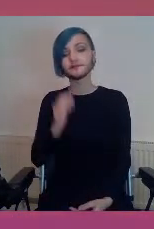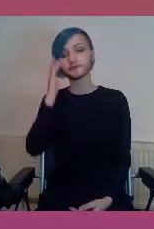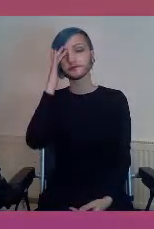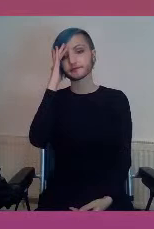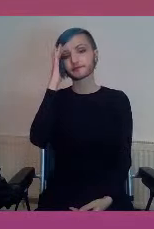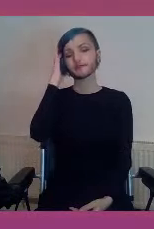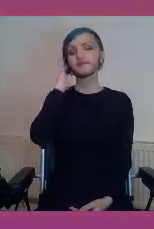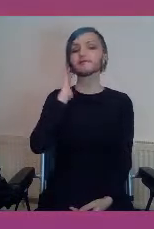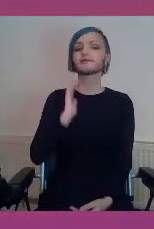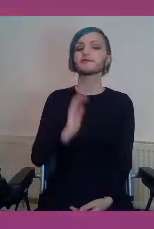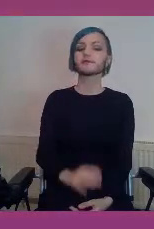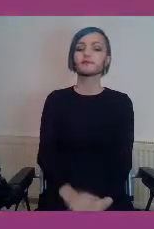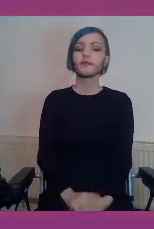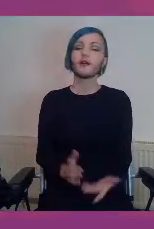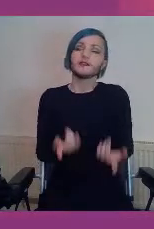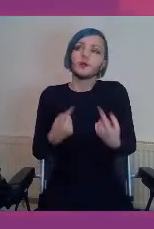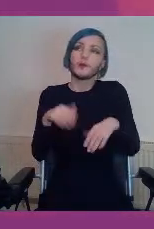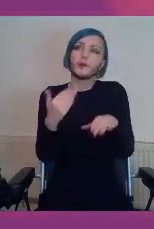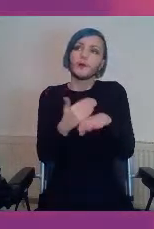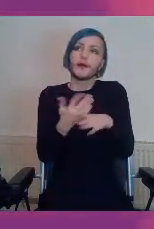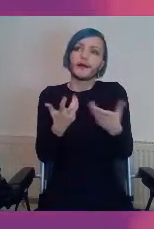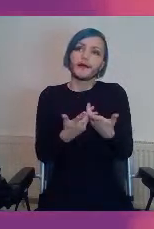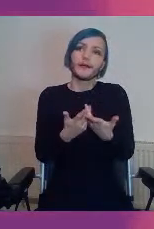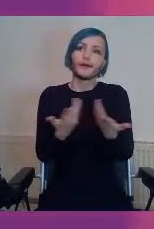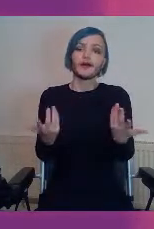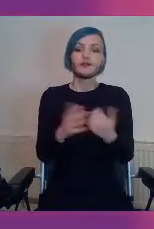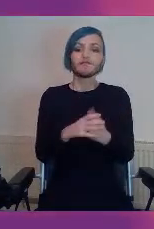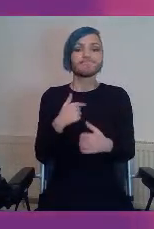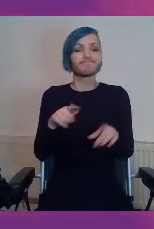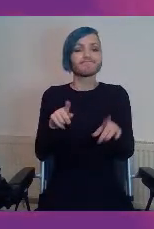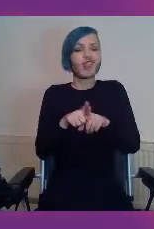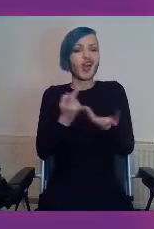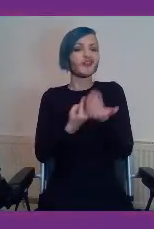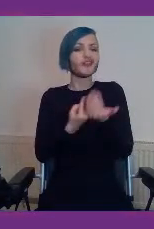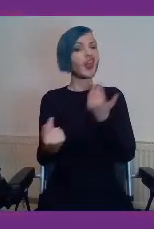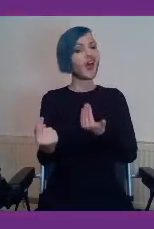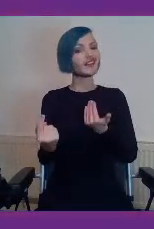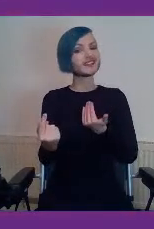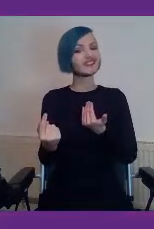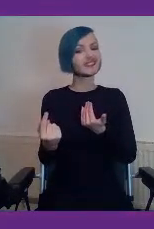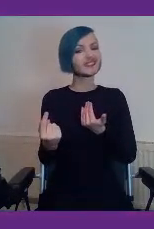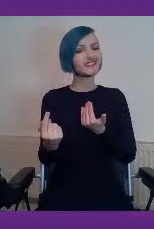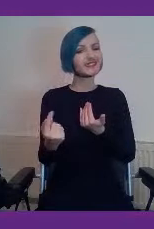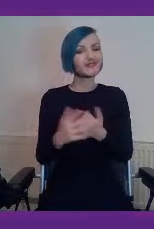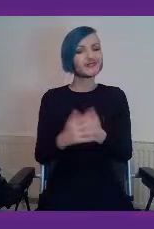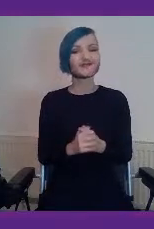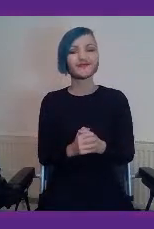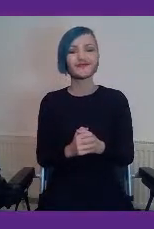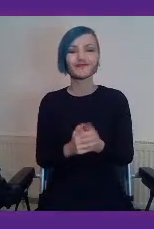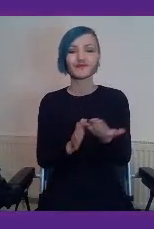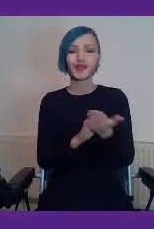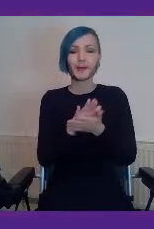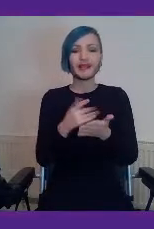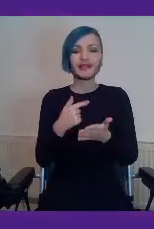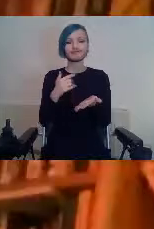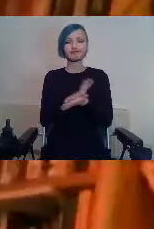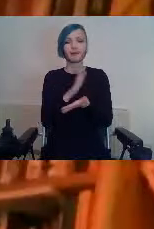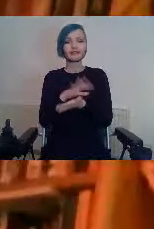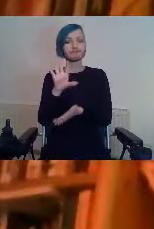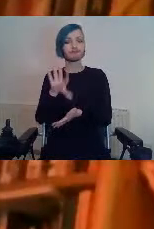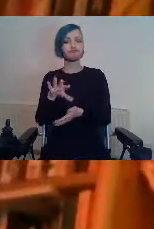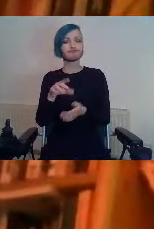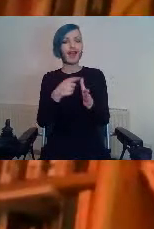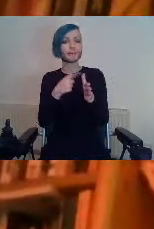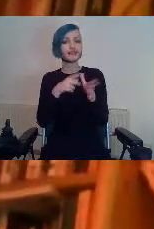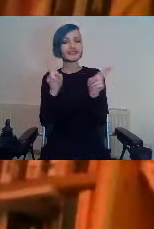How do we work? I'm a sort of freelancer, so I'm happy to be invited by Amnesty